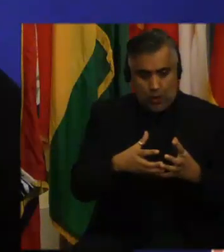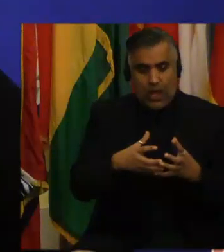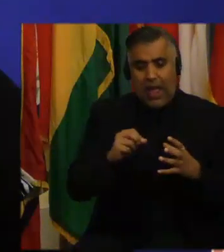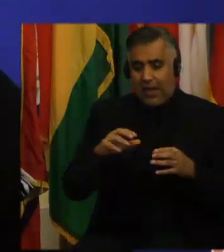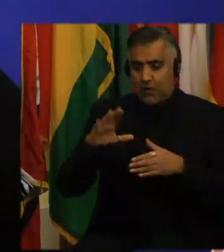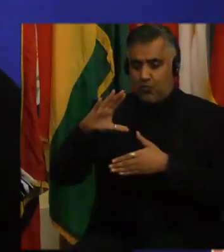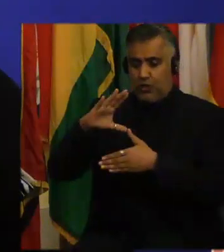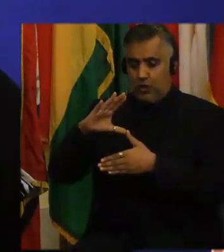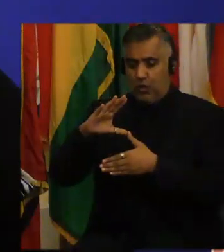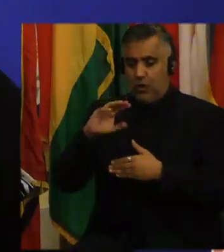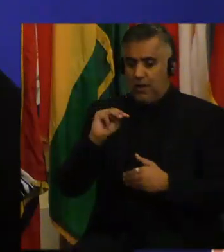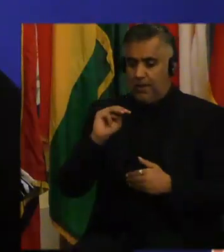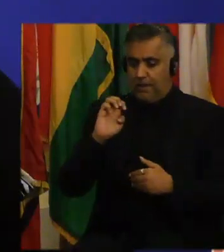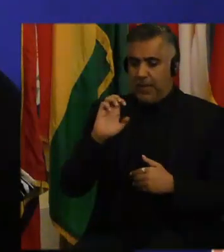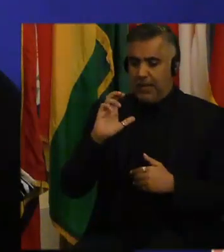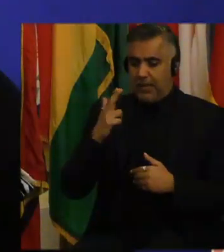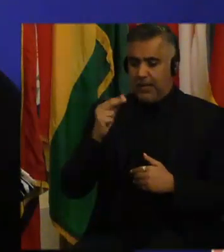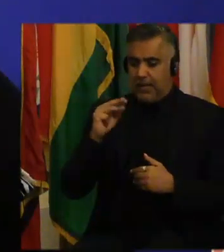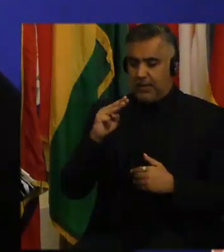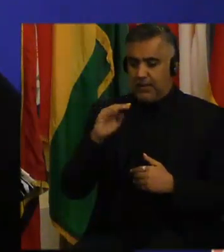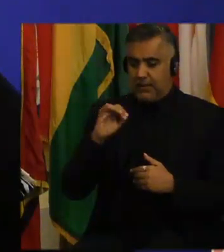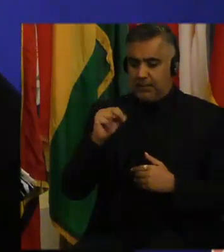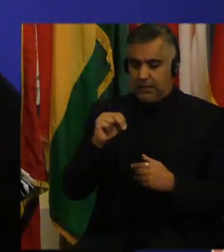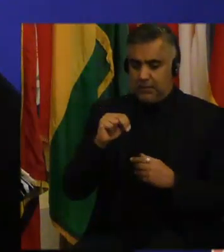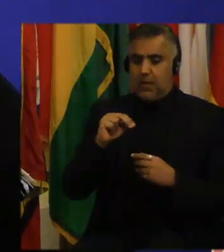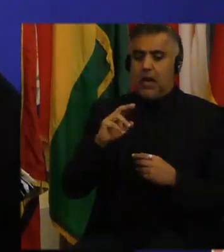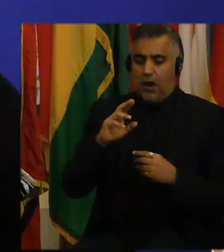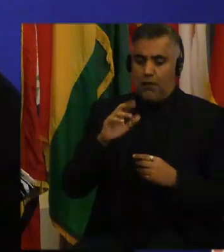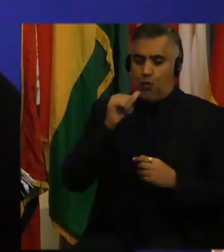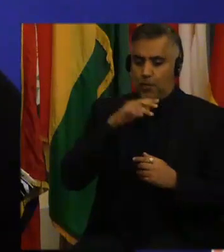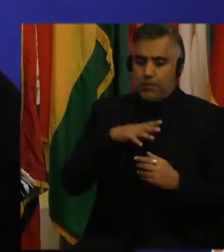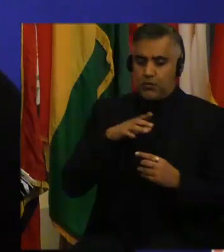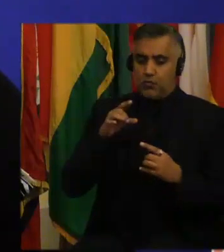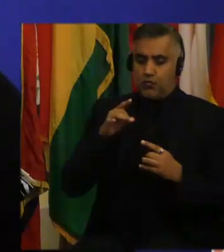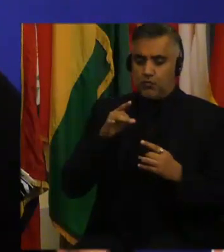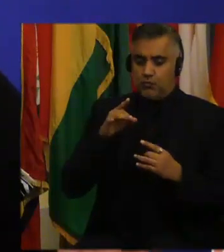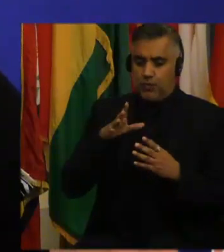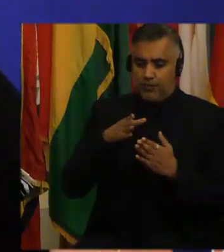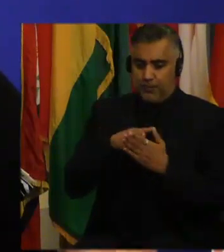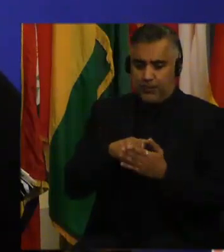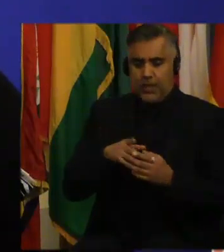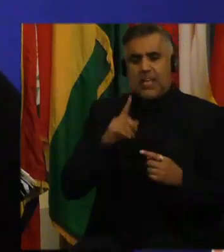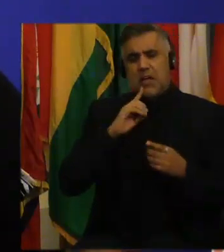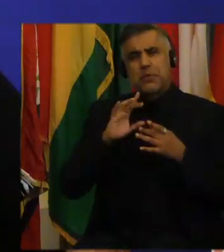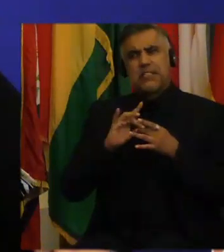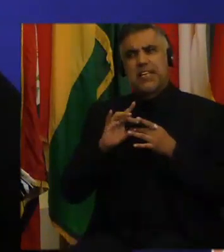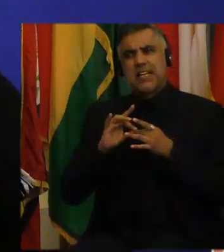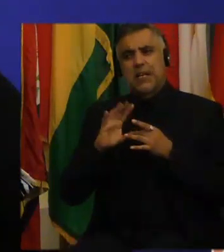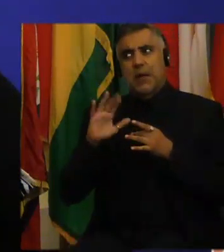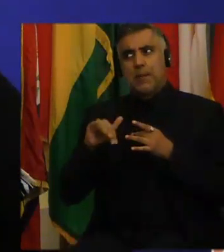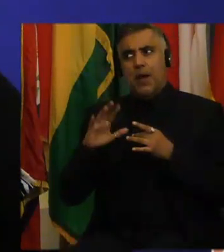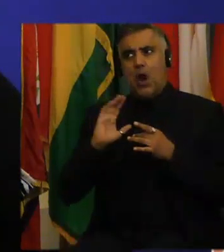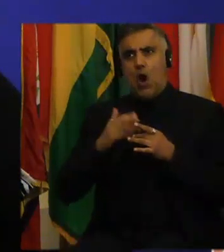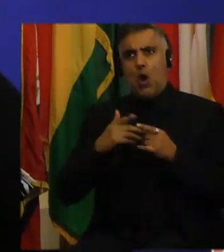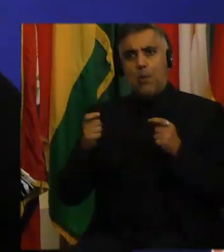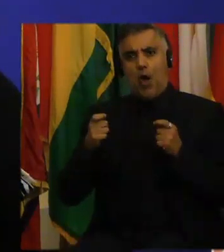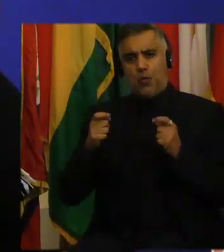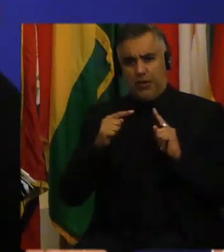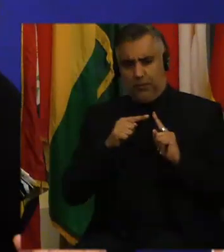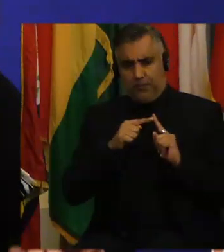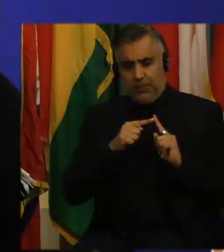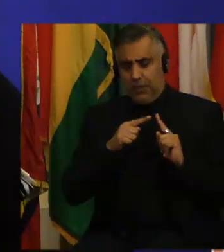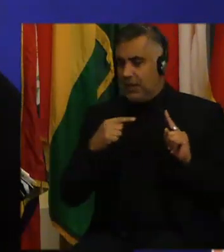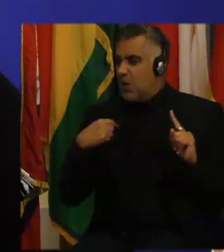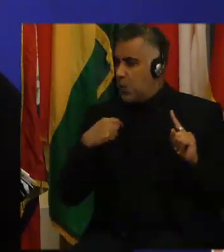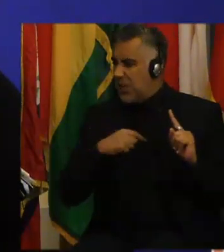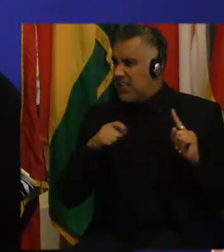regional mechanisms that are dealing with women's rights and violence against women. It was stated by our moderator that we need to find